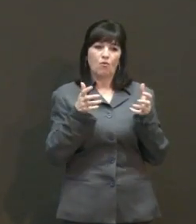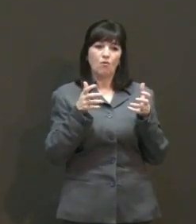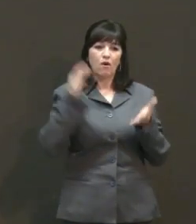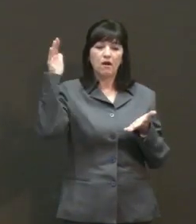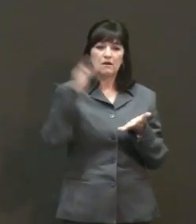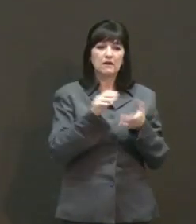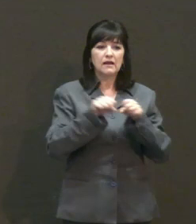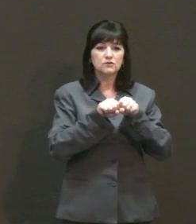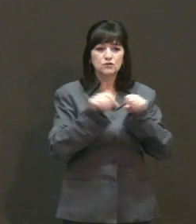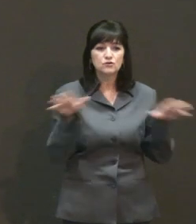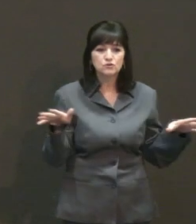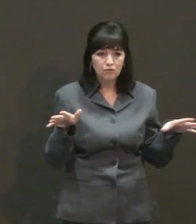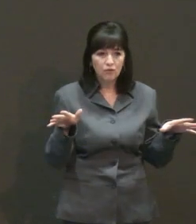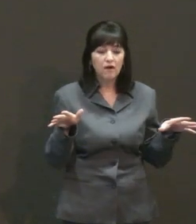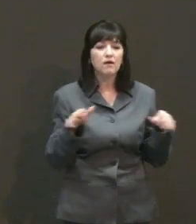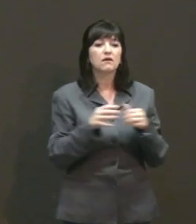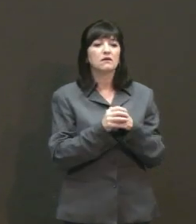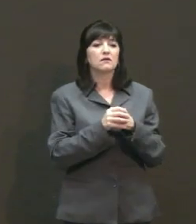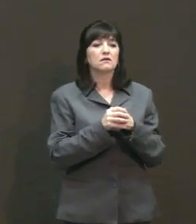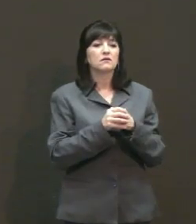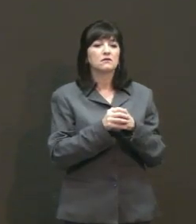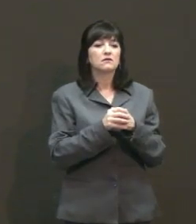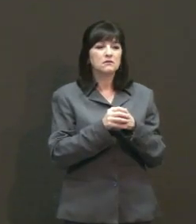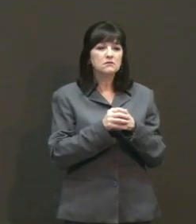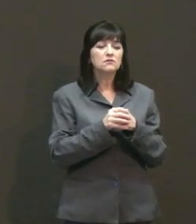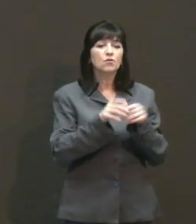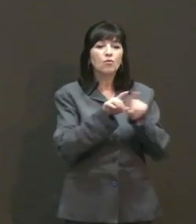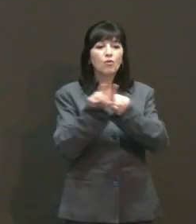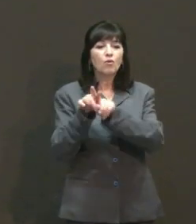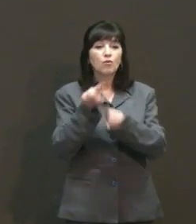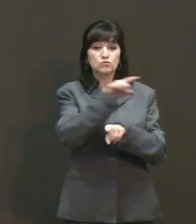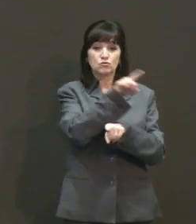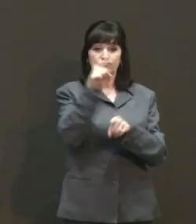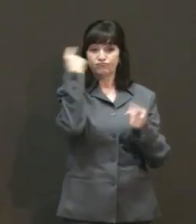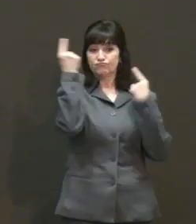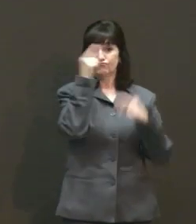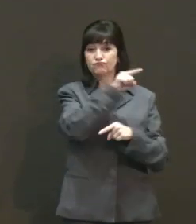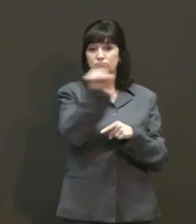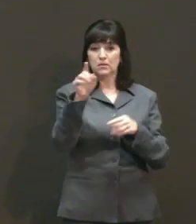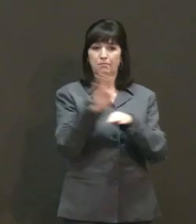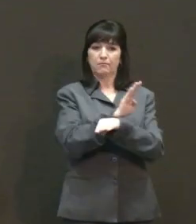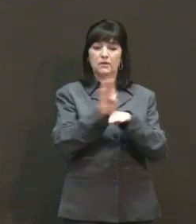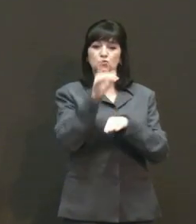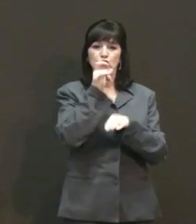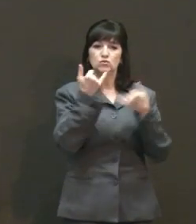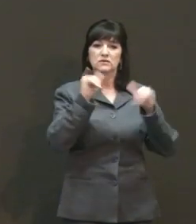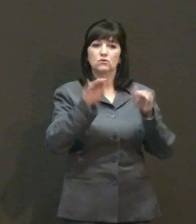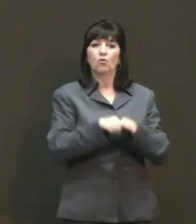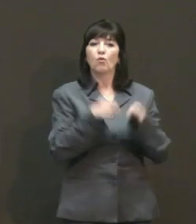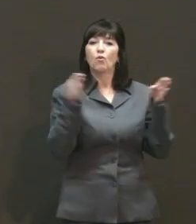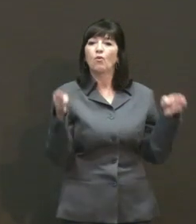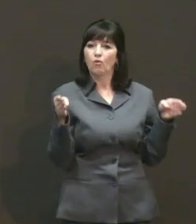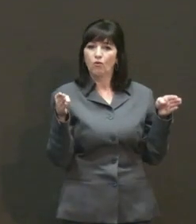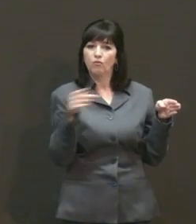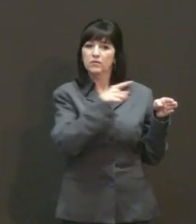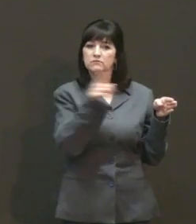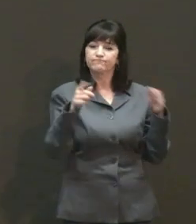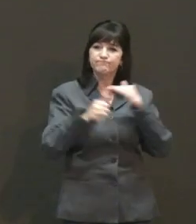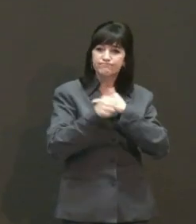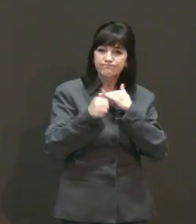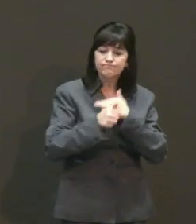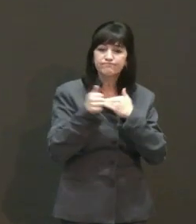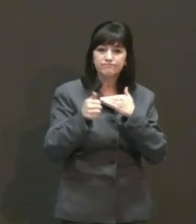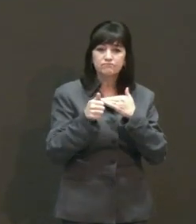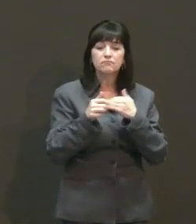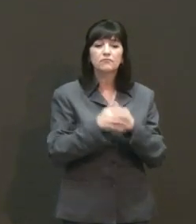by businesses that are still open. We do have, and Dr. Rattay is going to talk about this, a